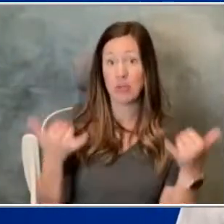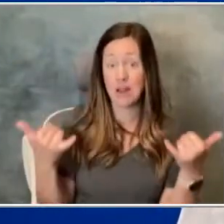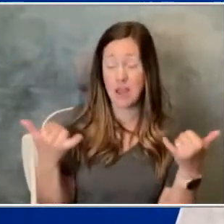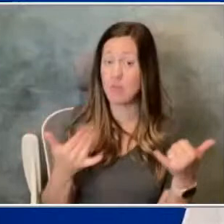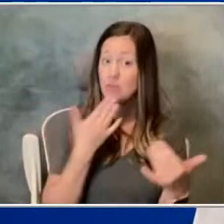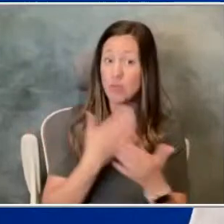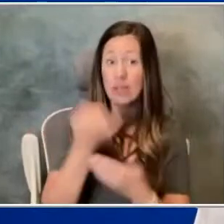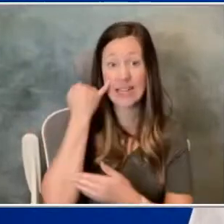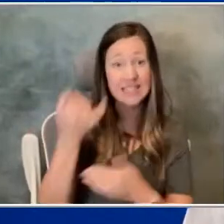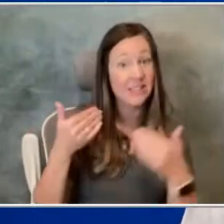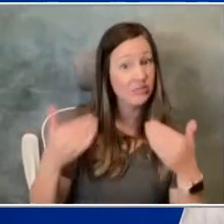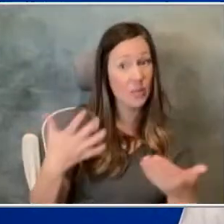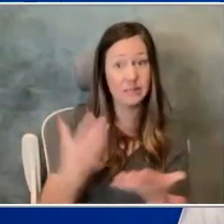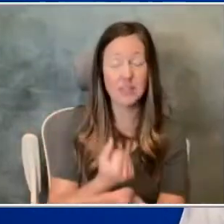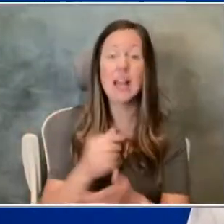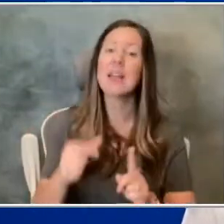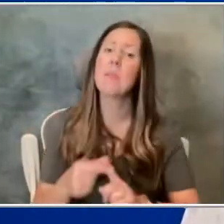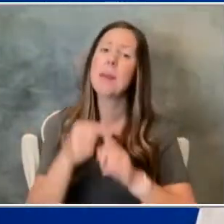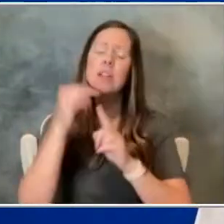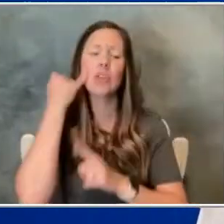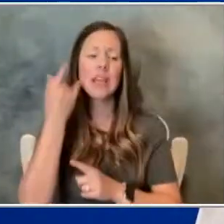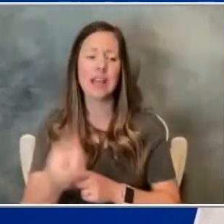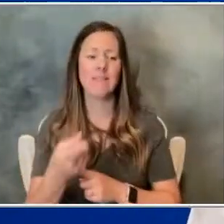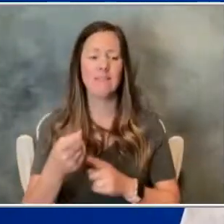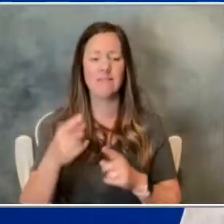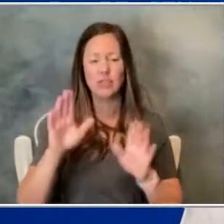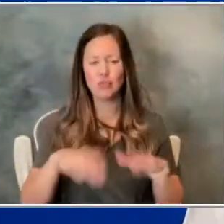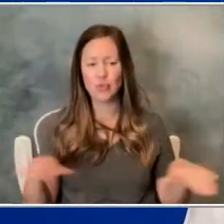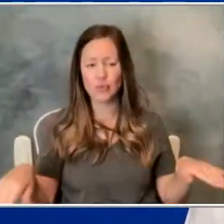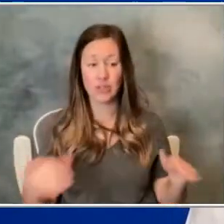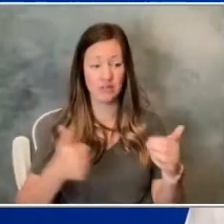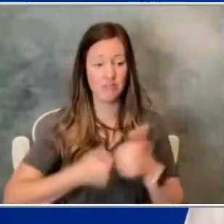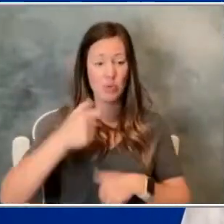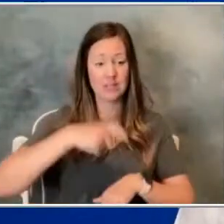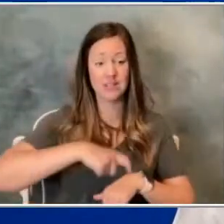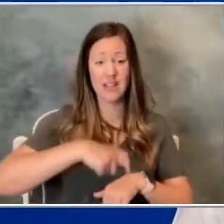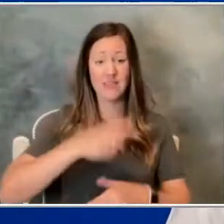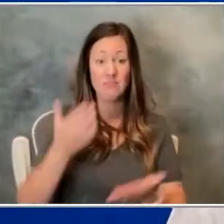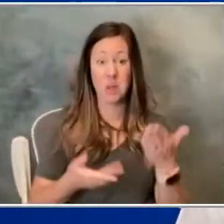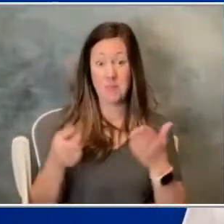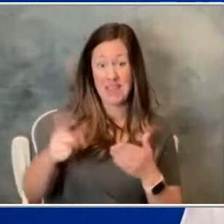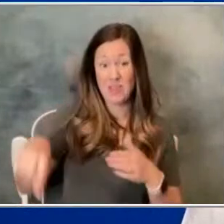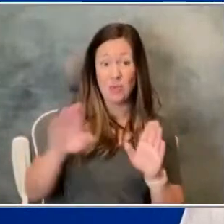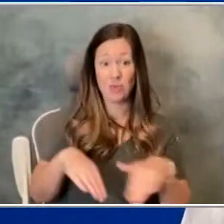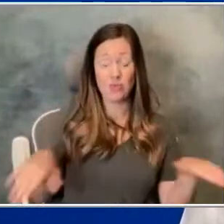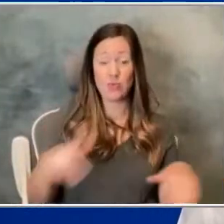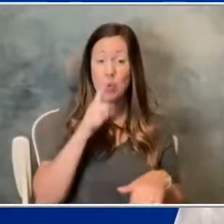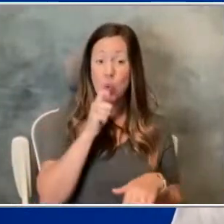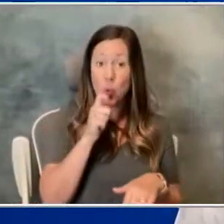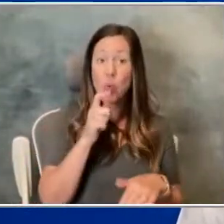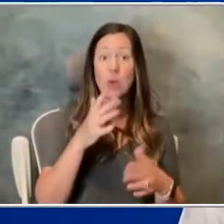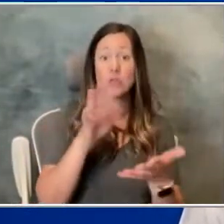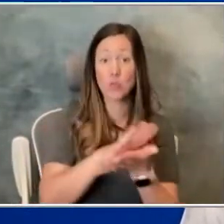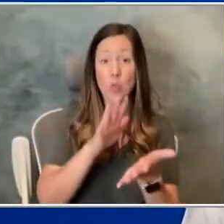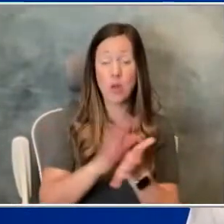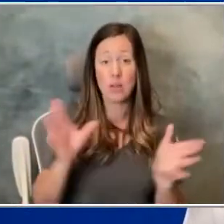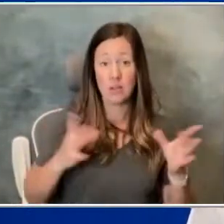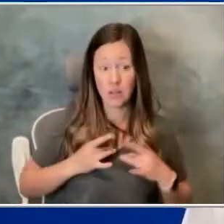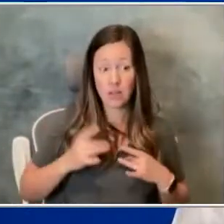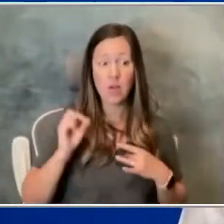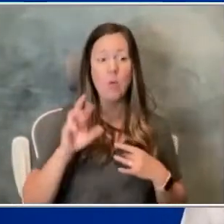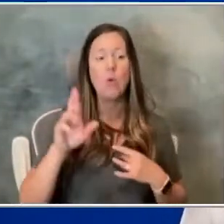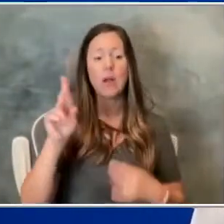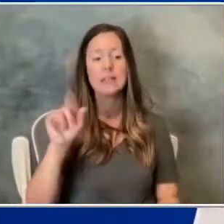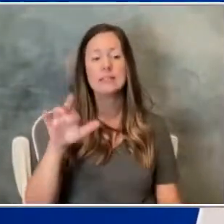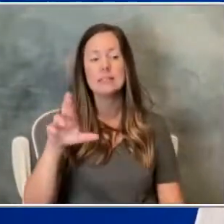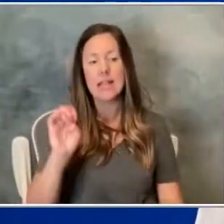get that, especially if you are dealing with little children, because most of the time it's probably those little children who are getting it at schools or other daycare settings and